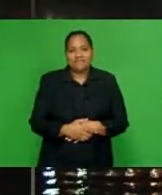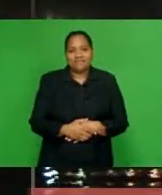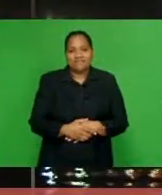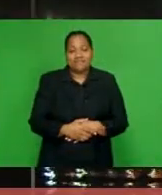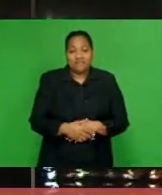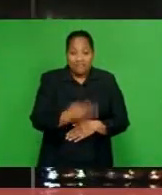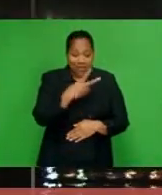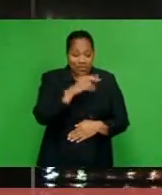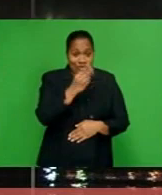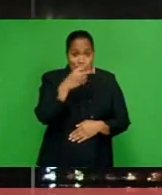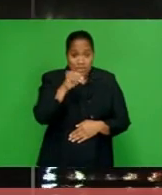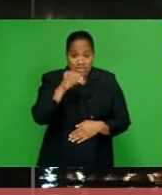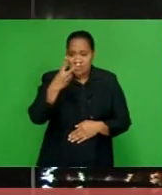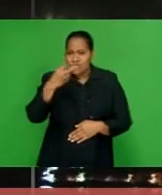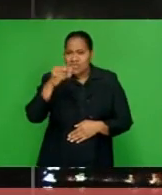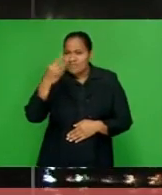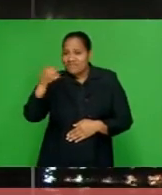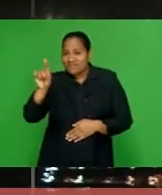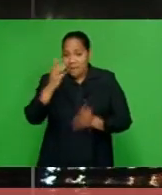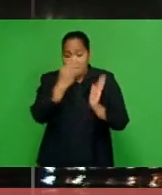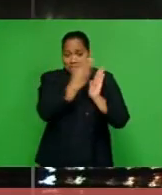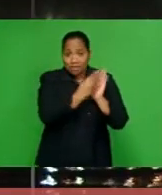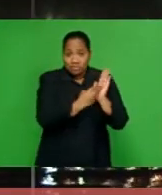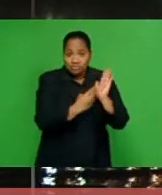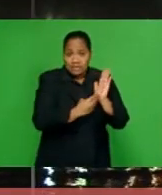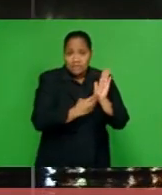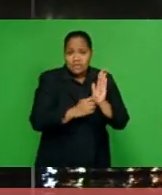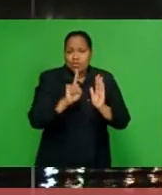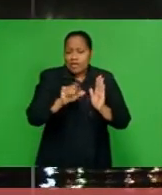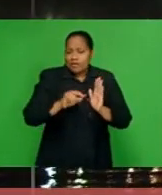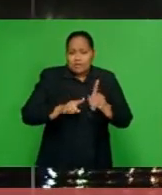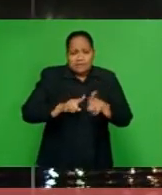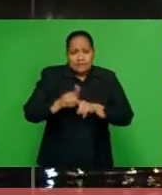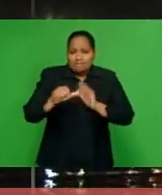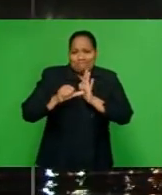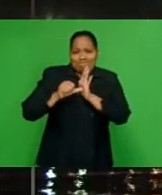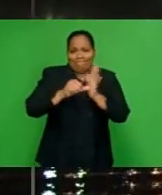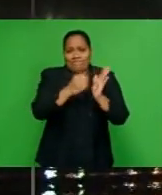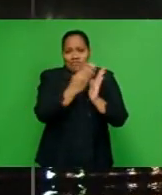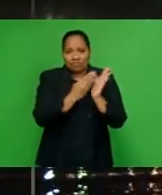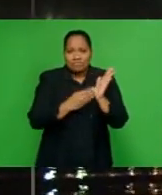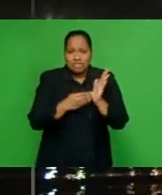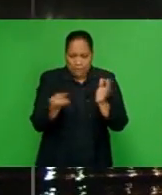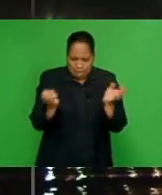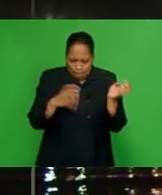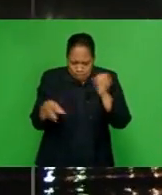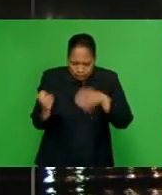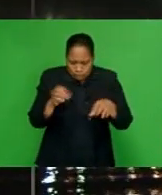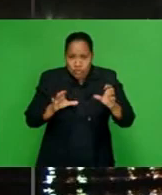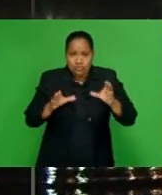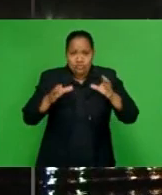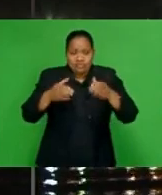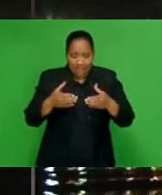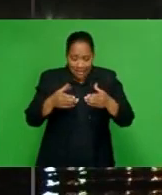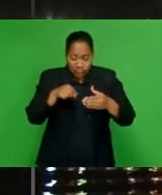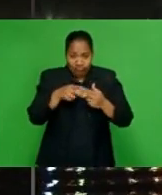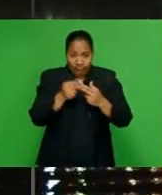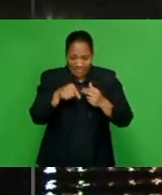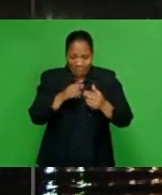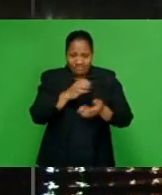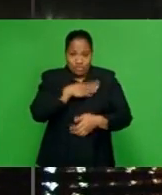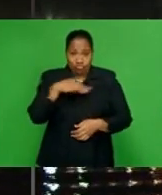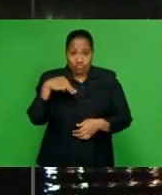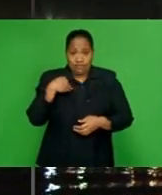The 2020-2021 budget is one of the most difficult budgets to be put together by the Ministry of Economy and the Reserve